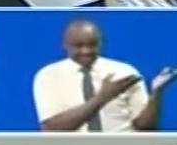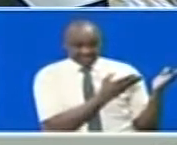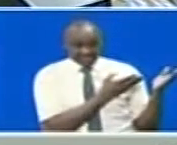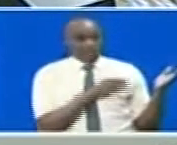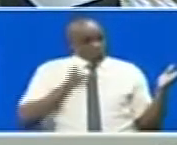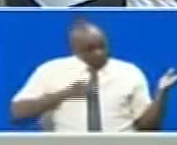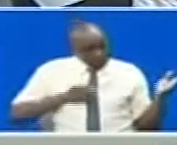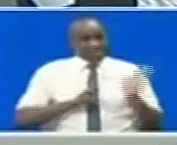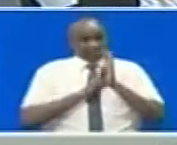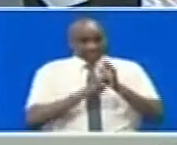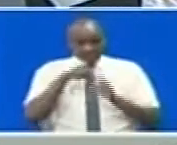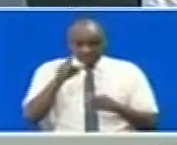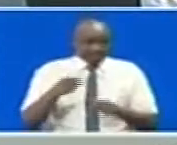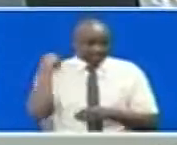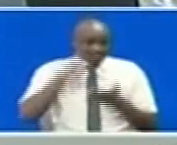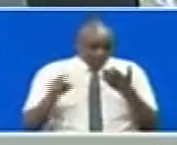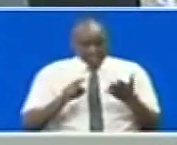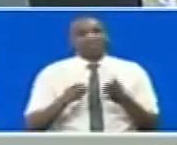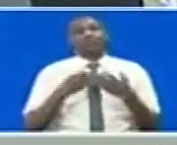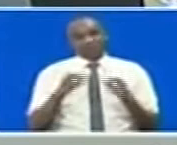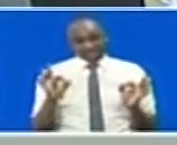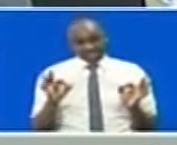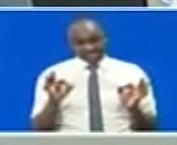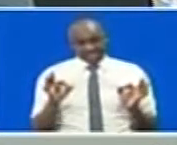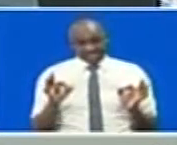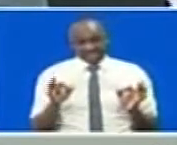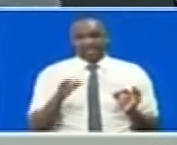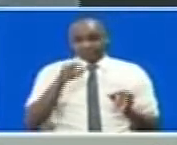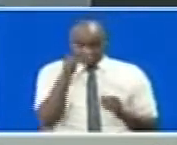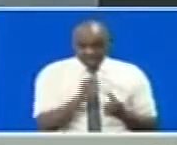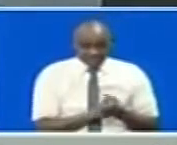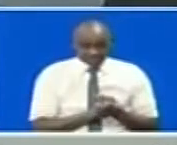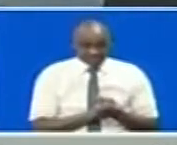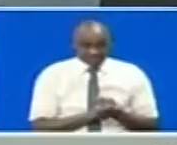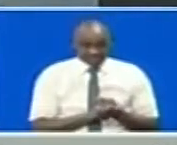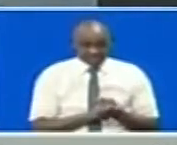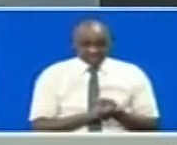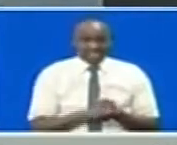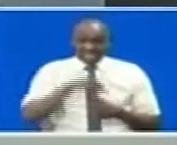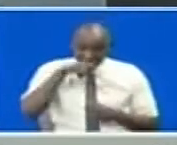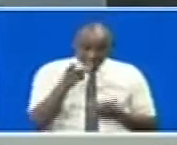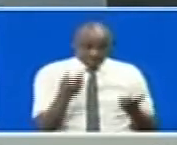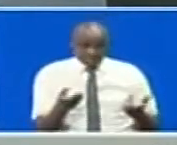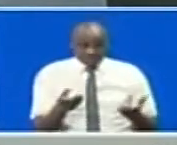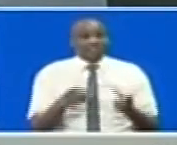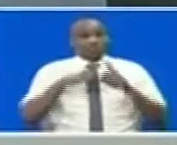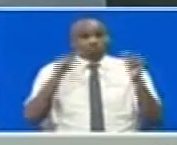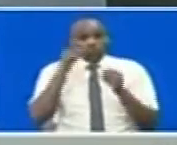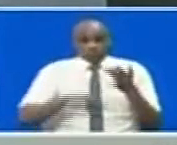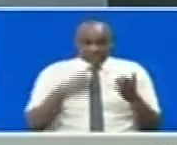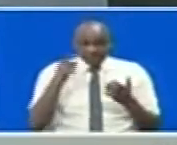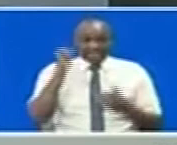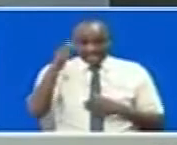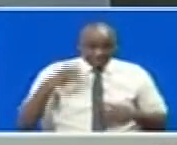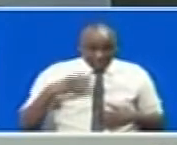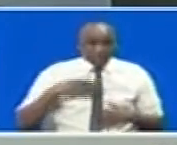in the coastal region, was acquitted last week. Now, this is a little brief about the case. She made this statement: Kenyans are